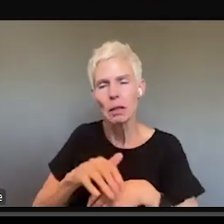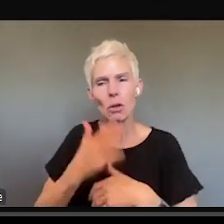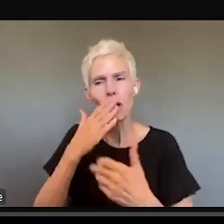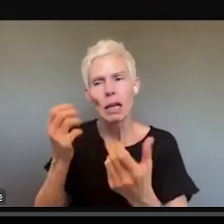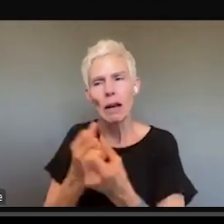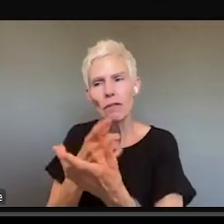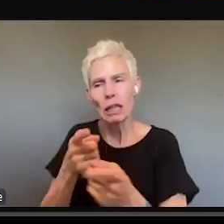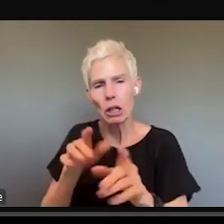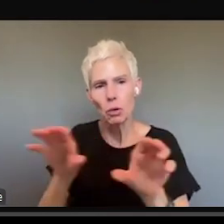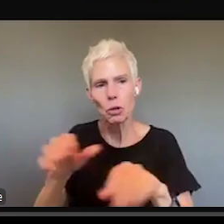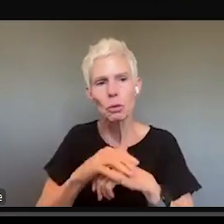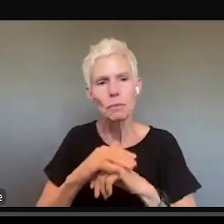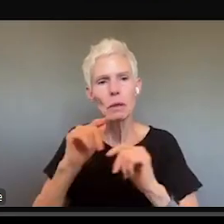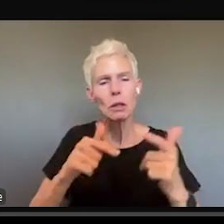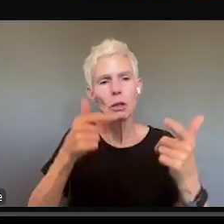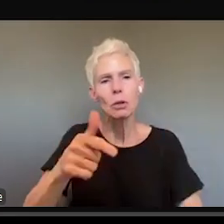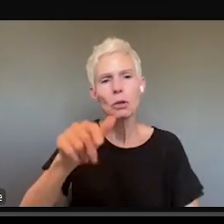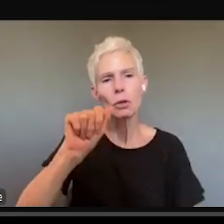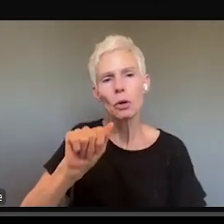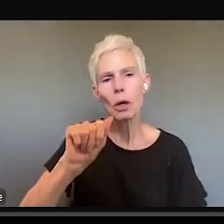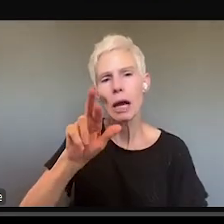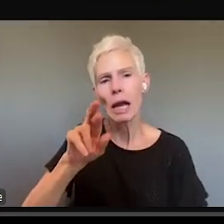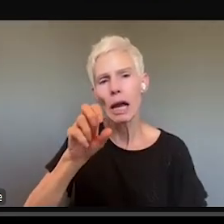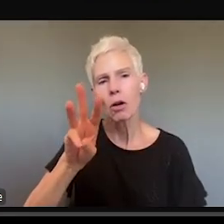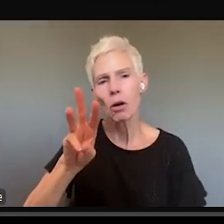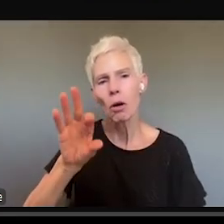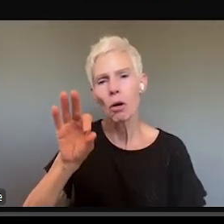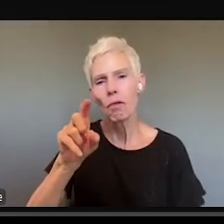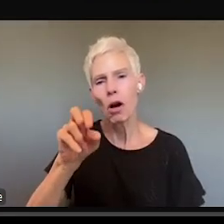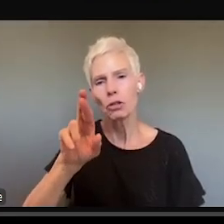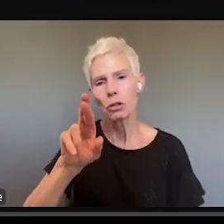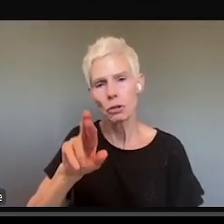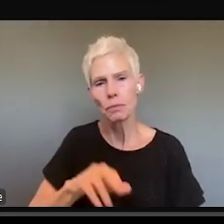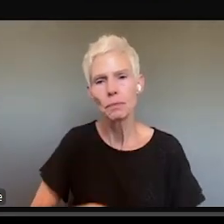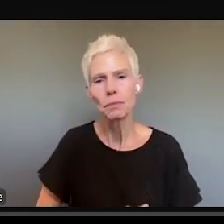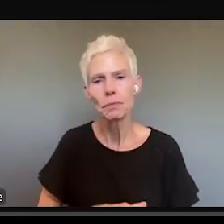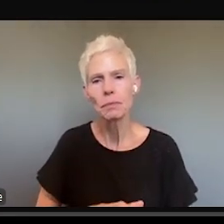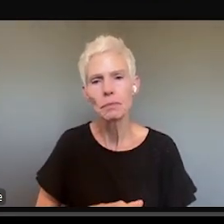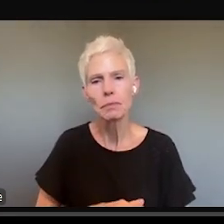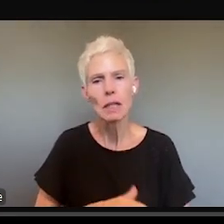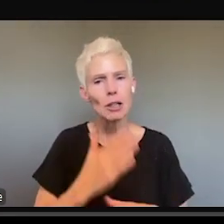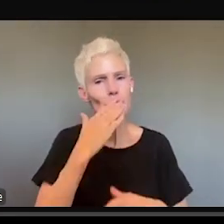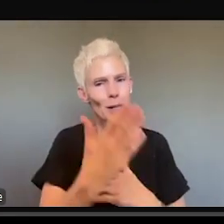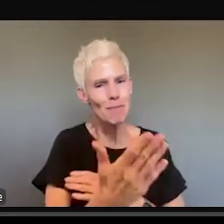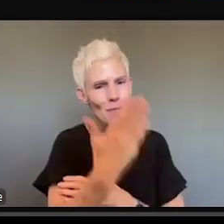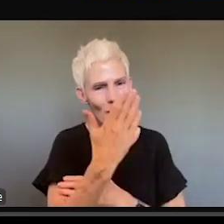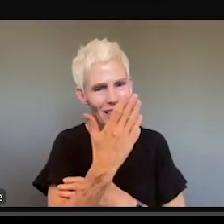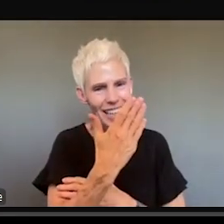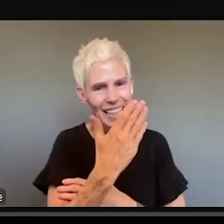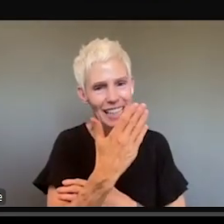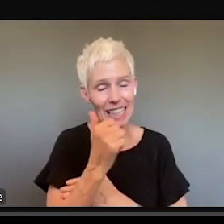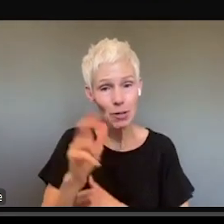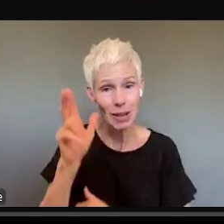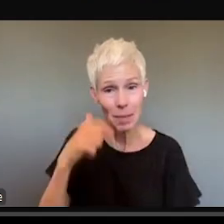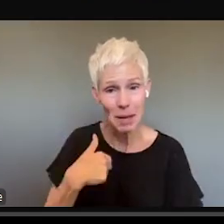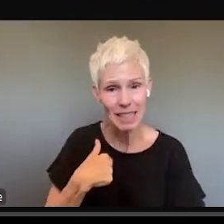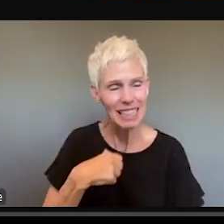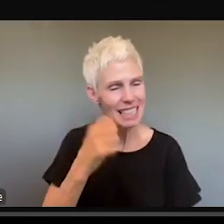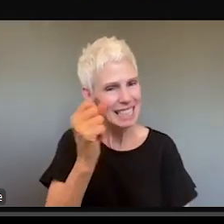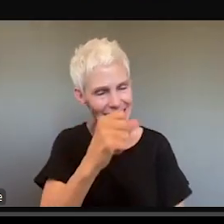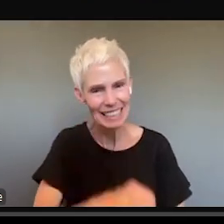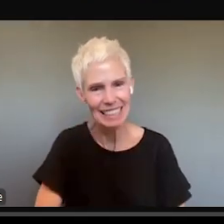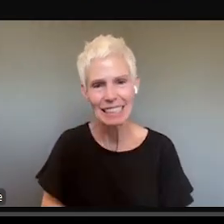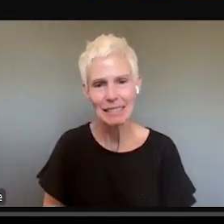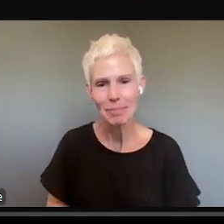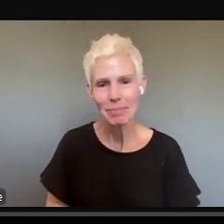going to move to Arrow Foster on Pure Central. Good morning. Can you hear me?